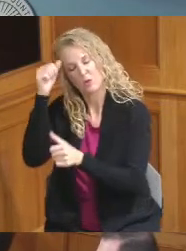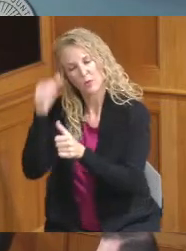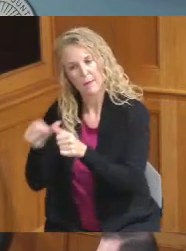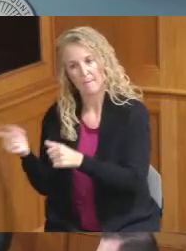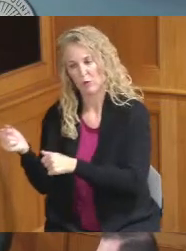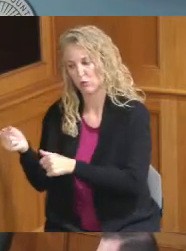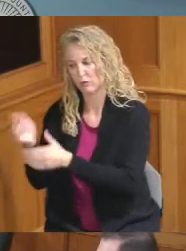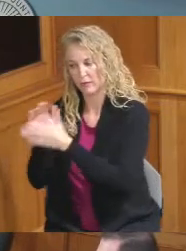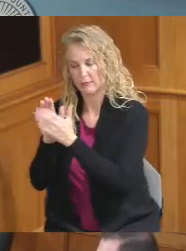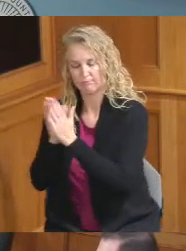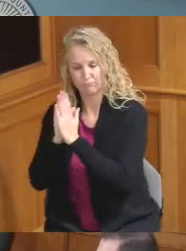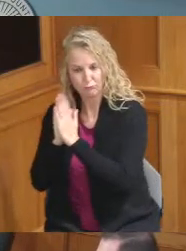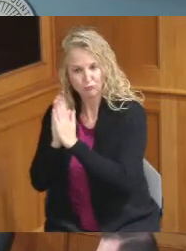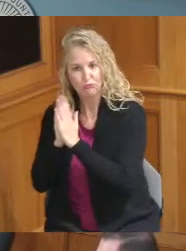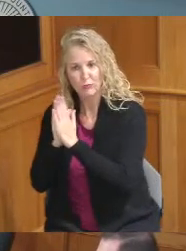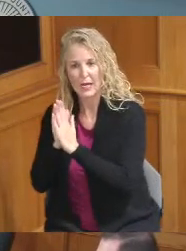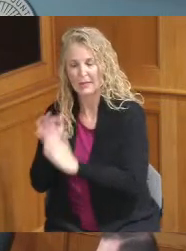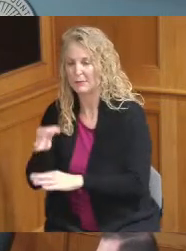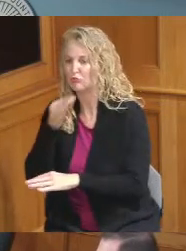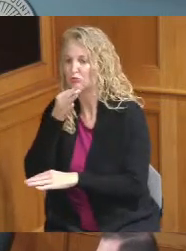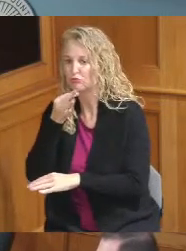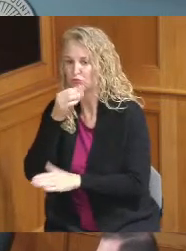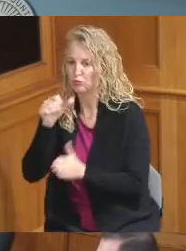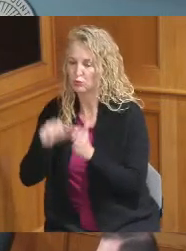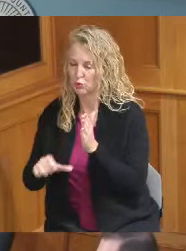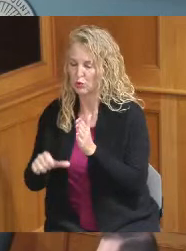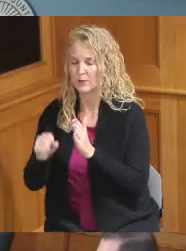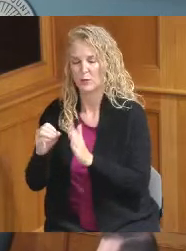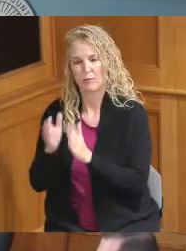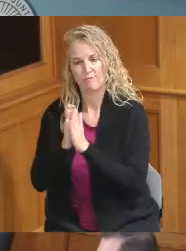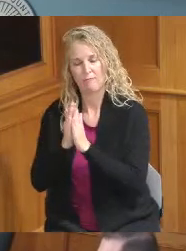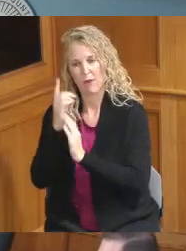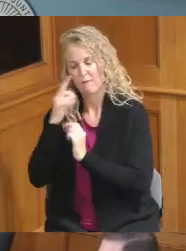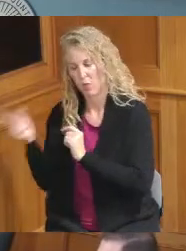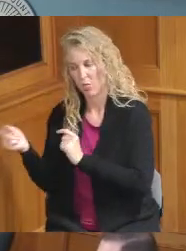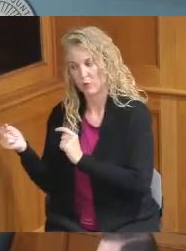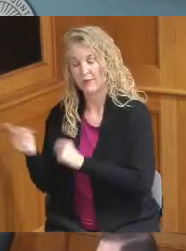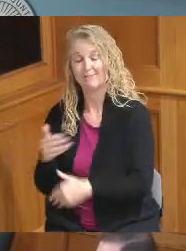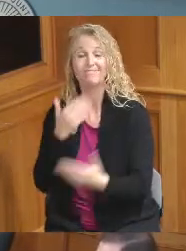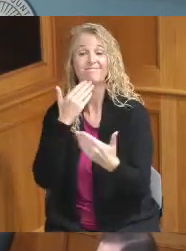into surgery the next couple weeks. So thank you all.